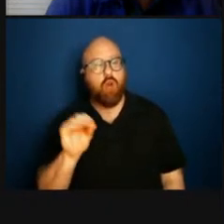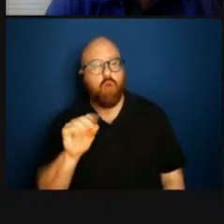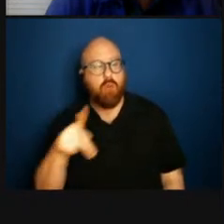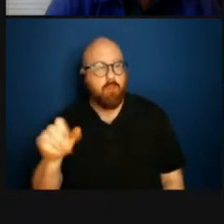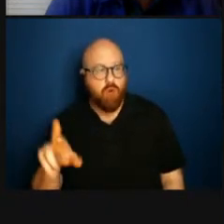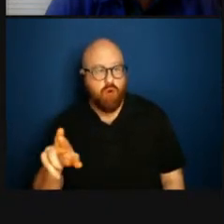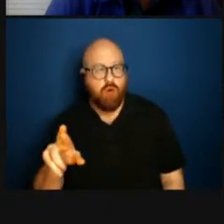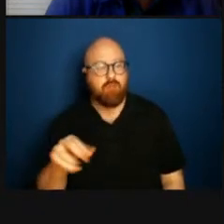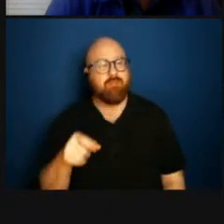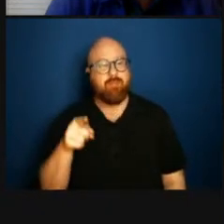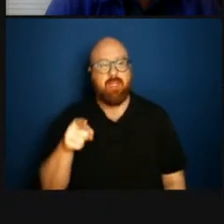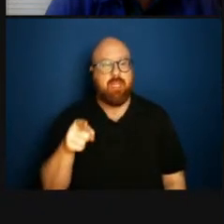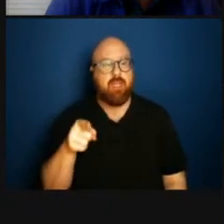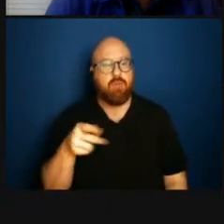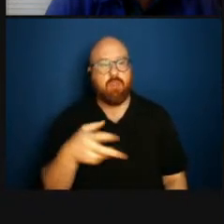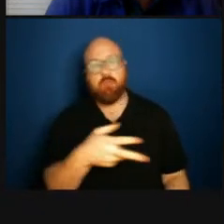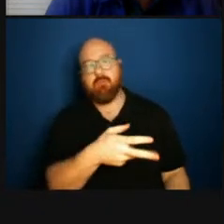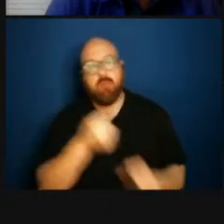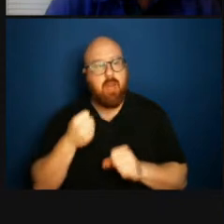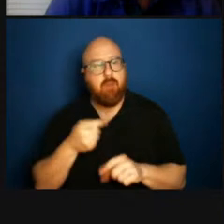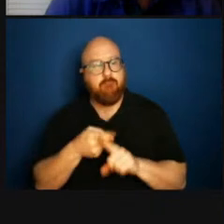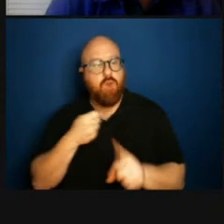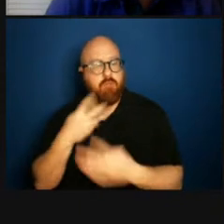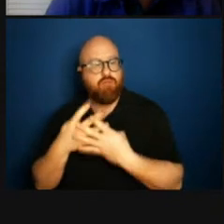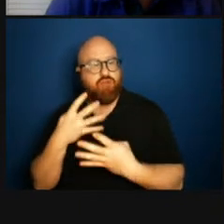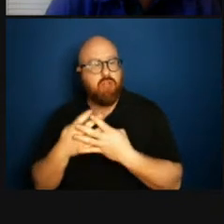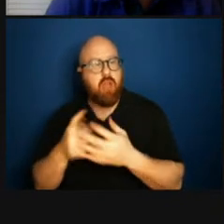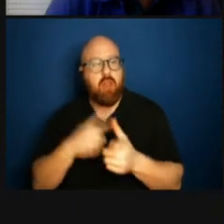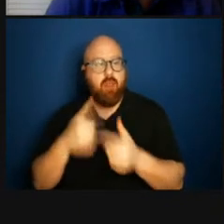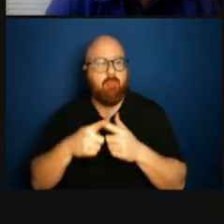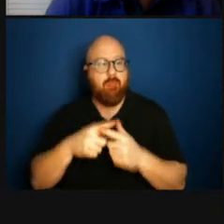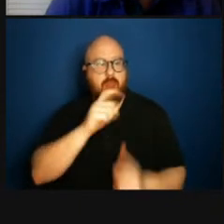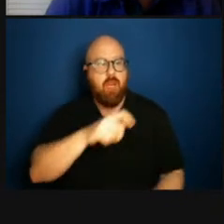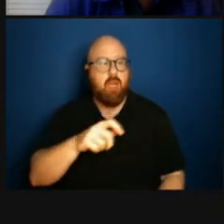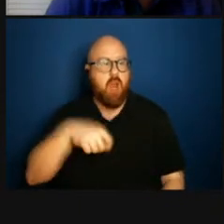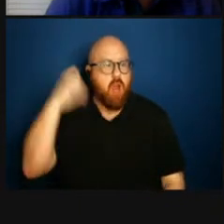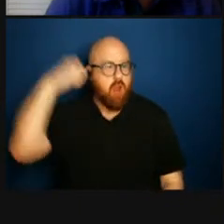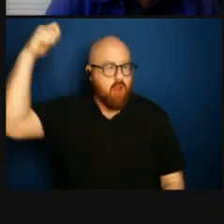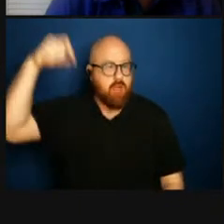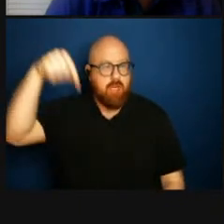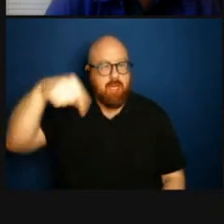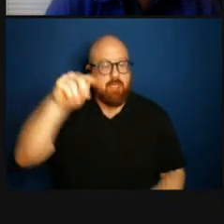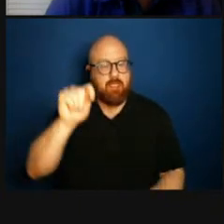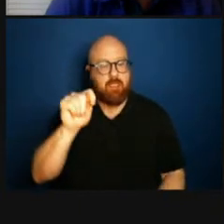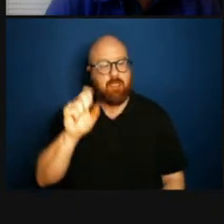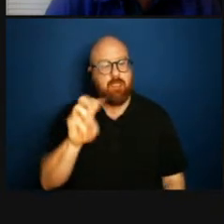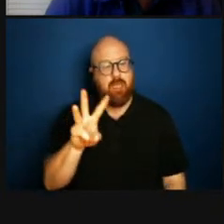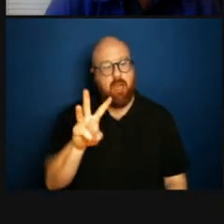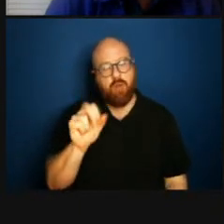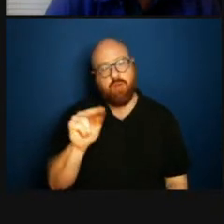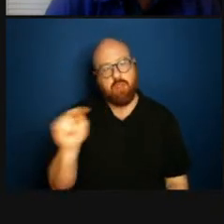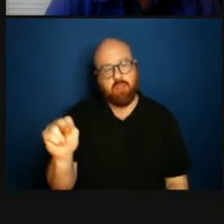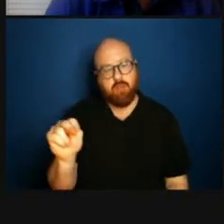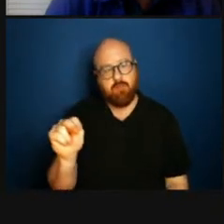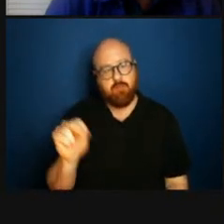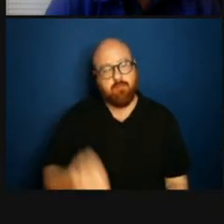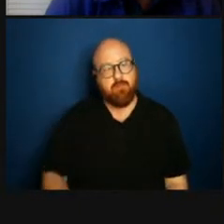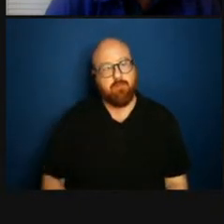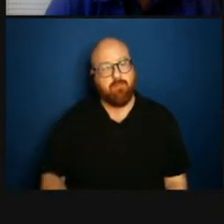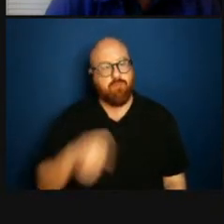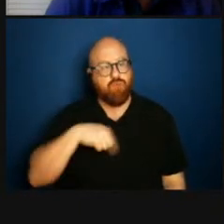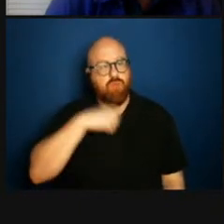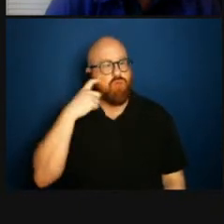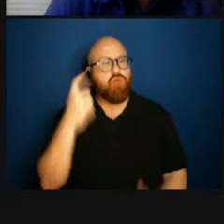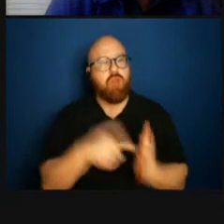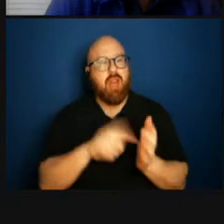Towson. Each side creates the other, and we continue the struggle to recognize and claim our shared past